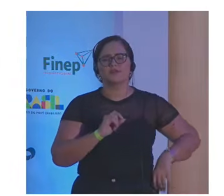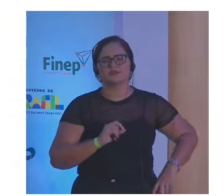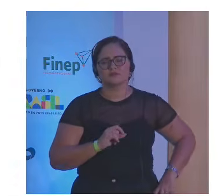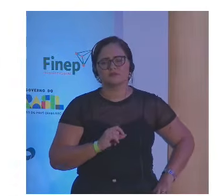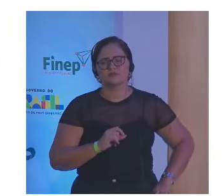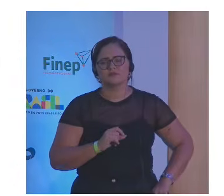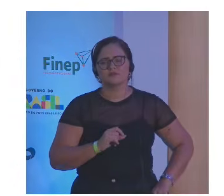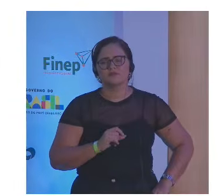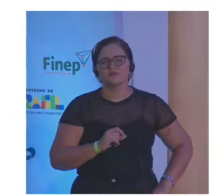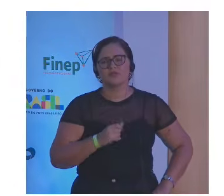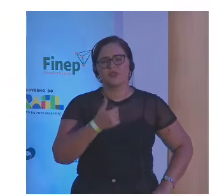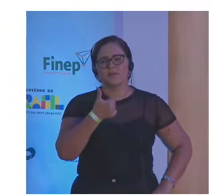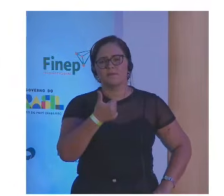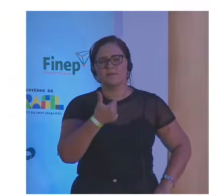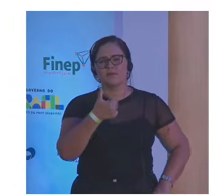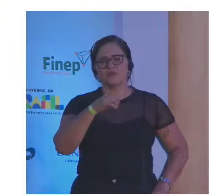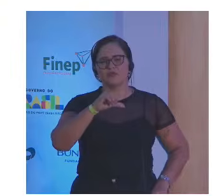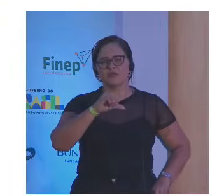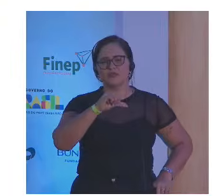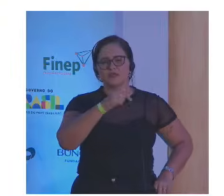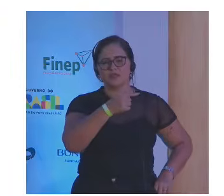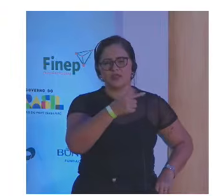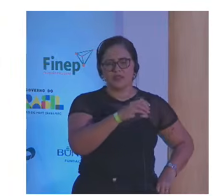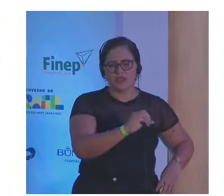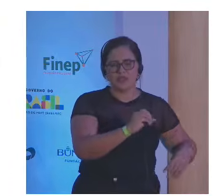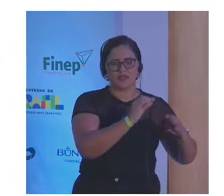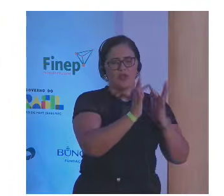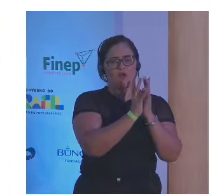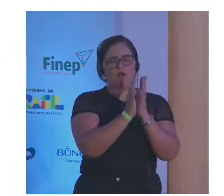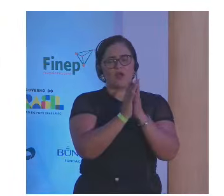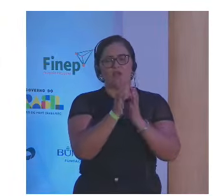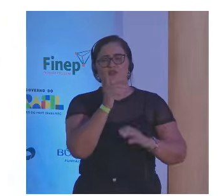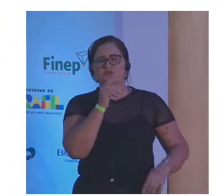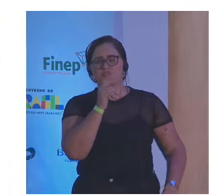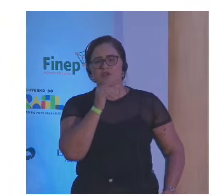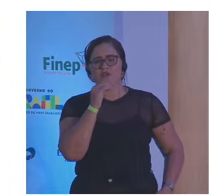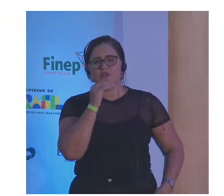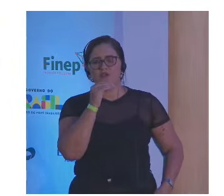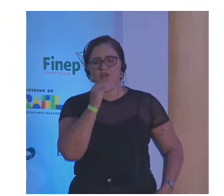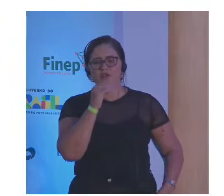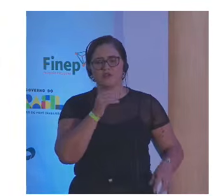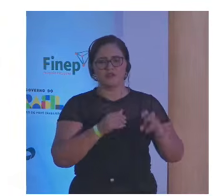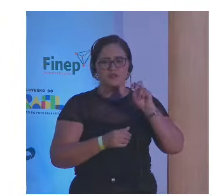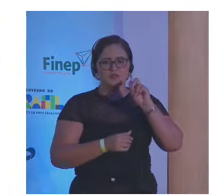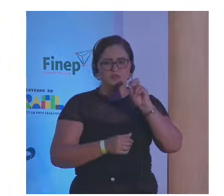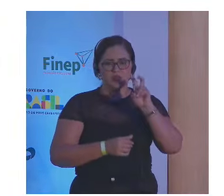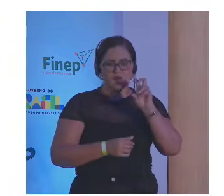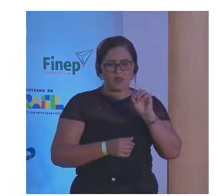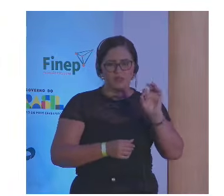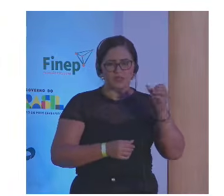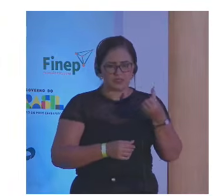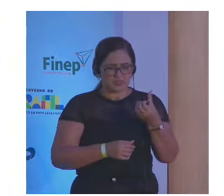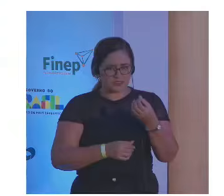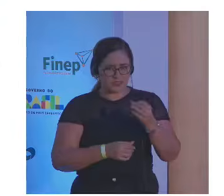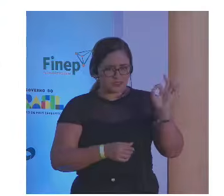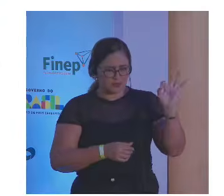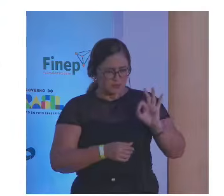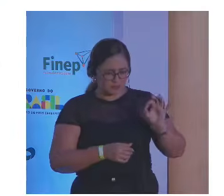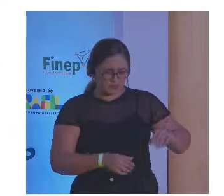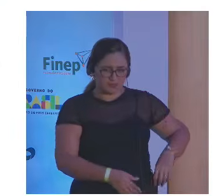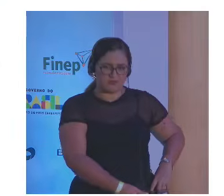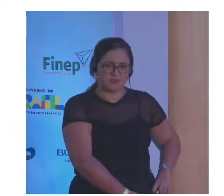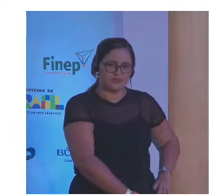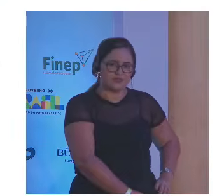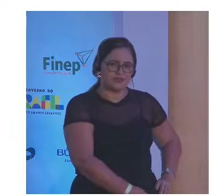the warm water reefs were maybe 50 to 60% live, had live coral cover.